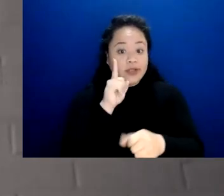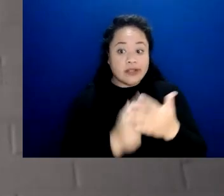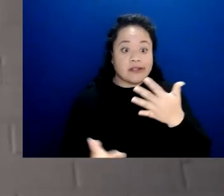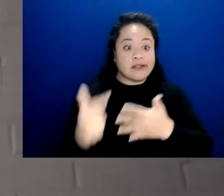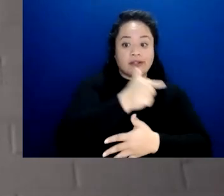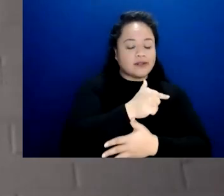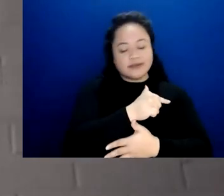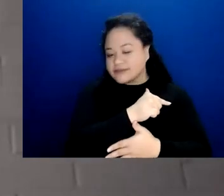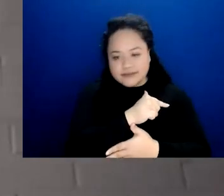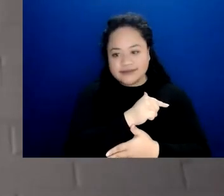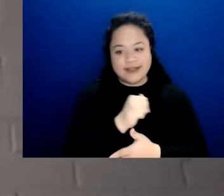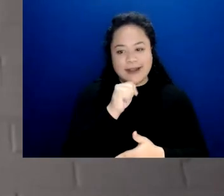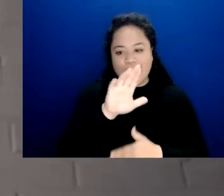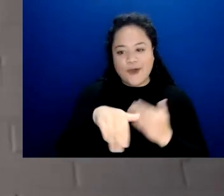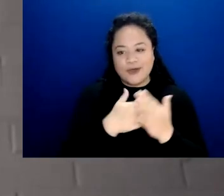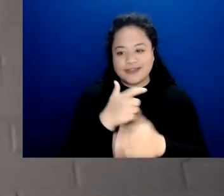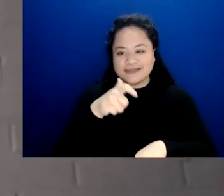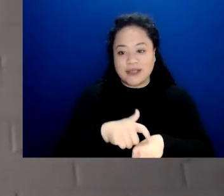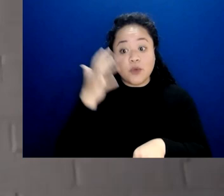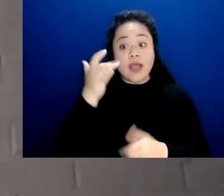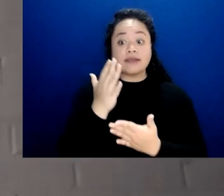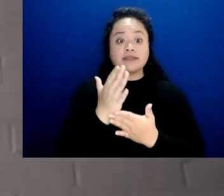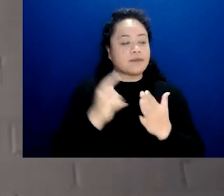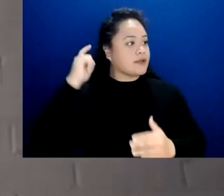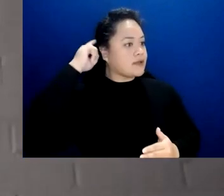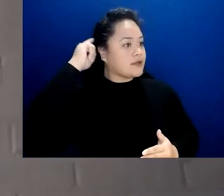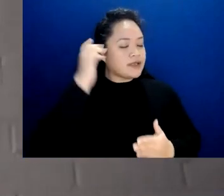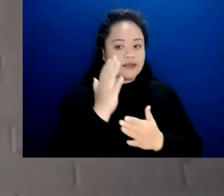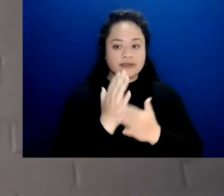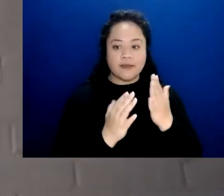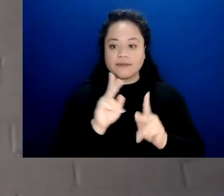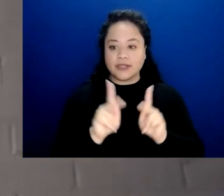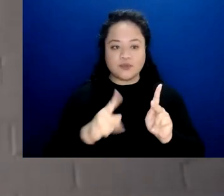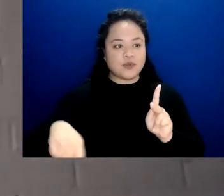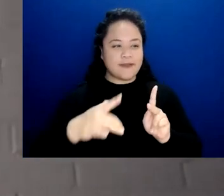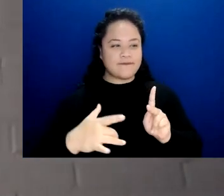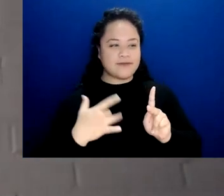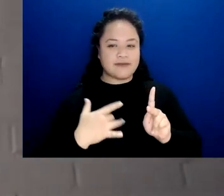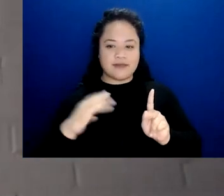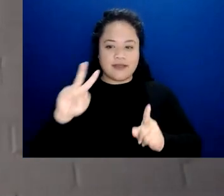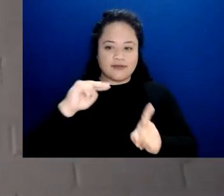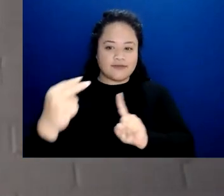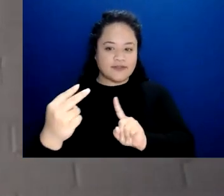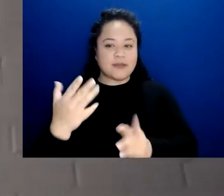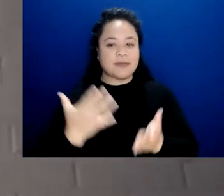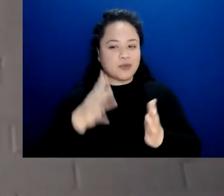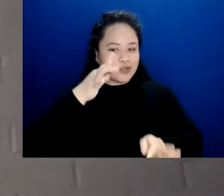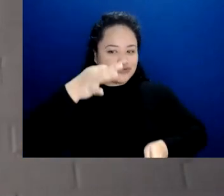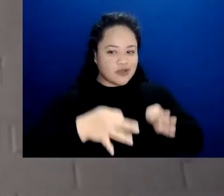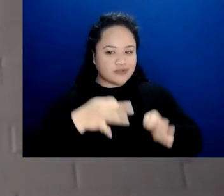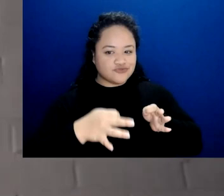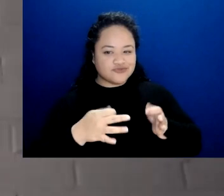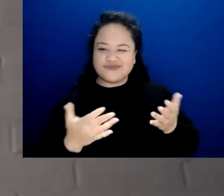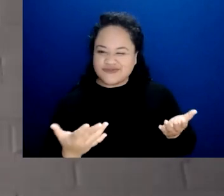because people may feel some type of way about that, or they may judge you. So and that's why I just wanted to kind of give